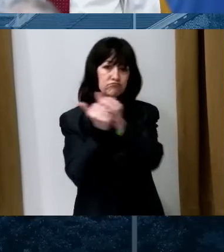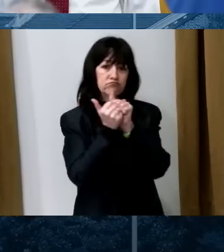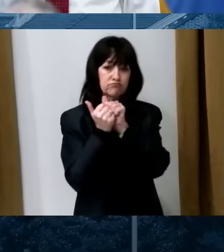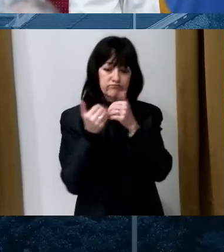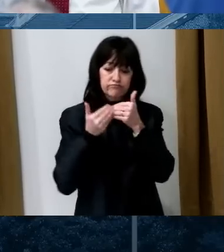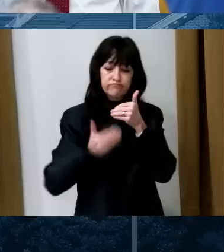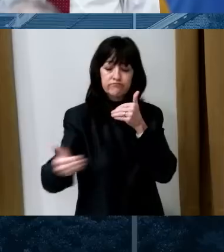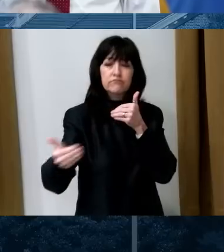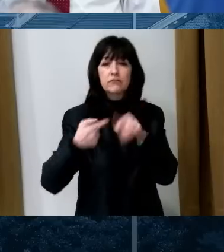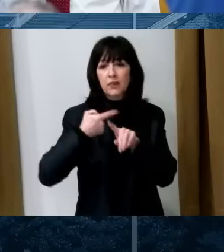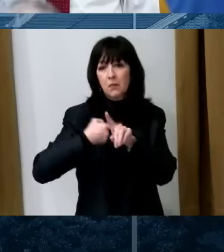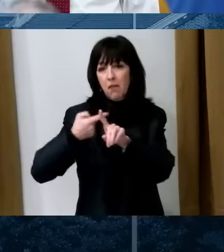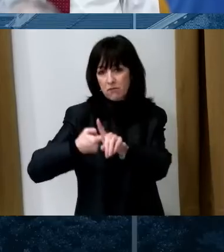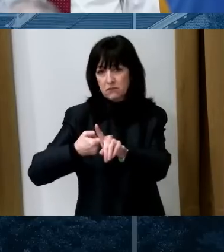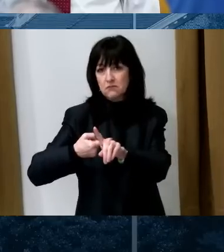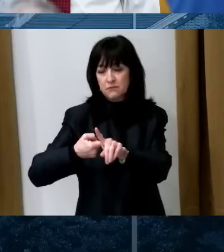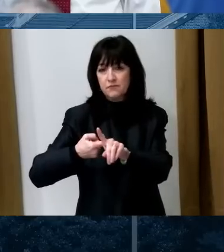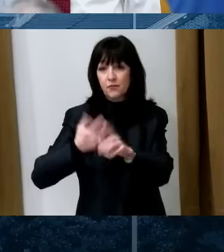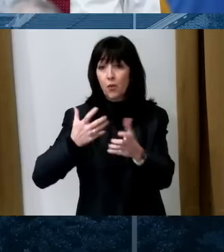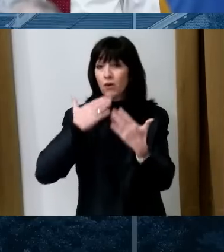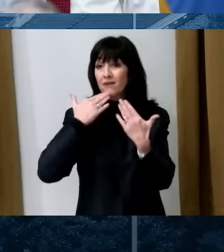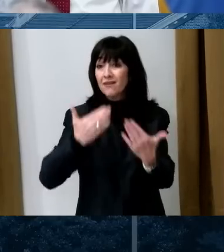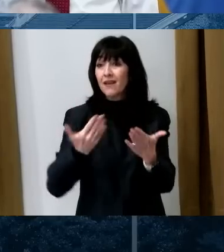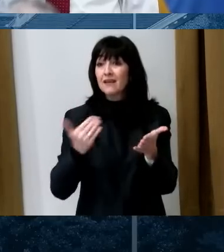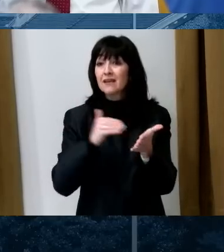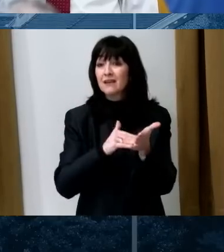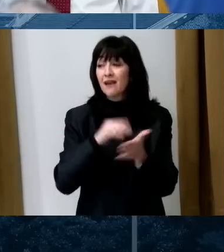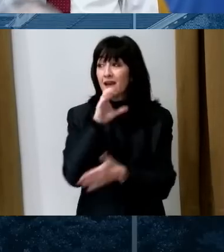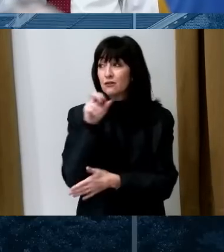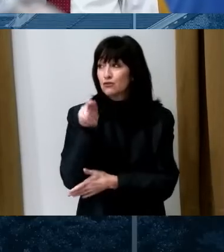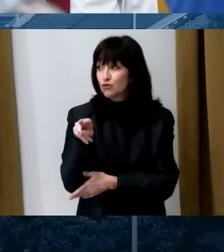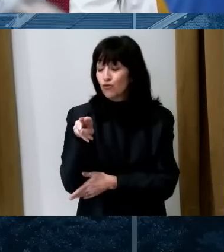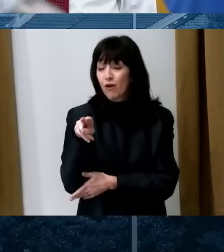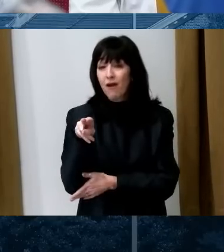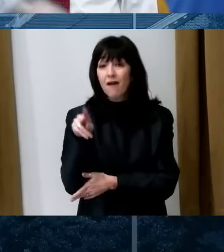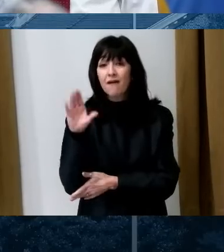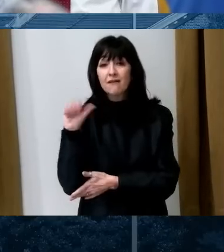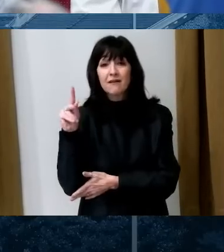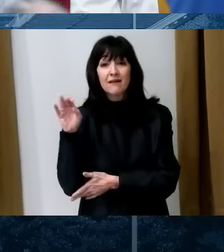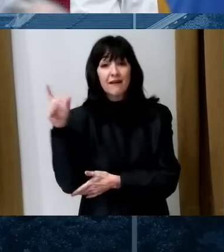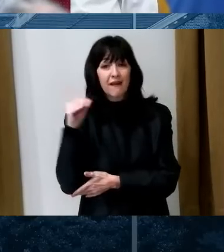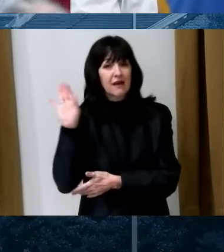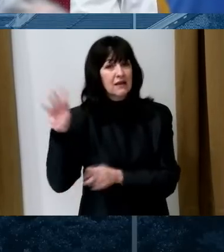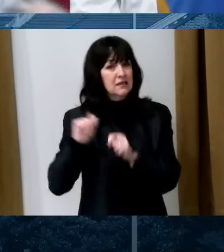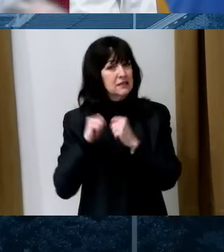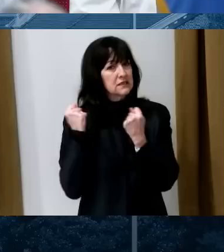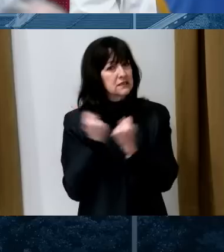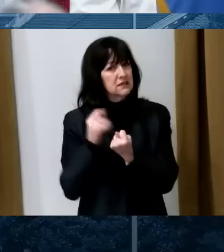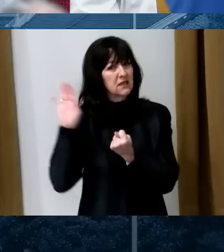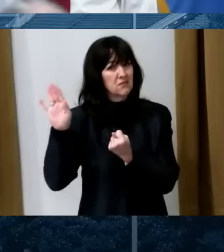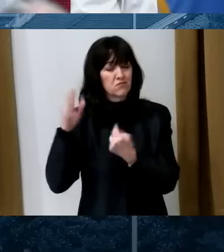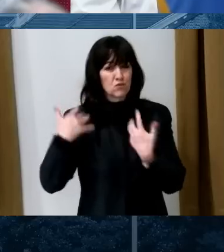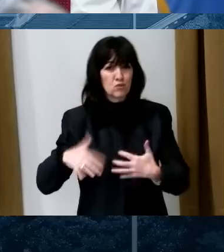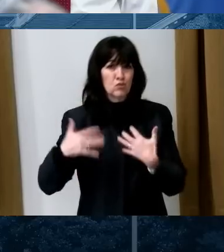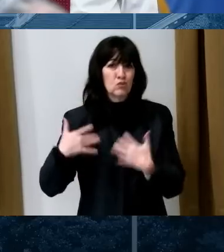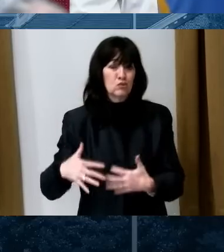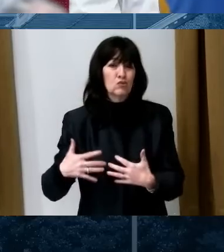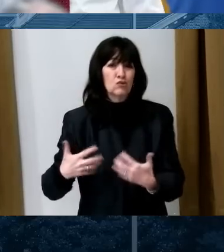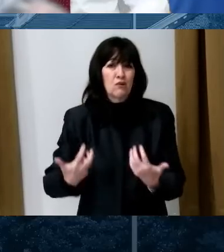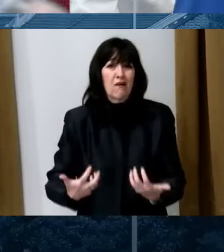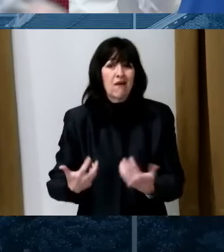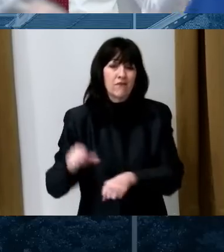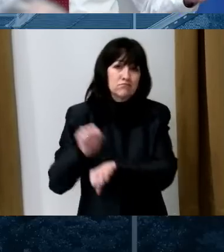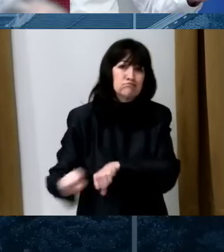months. I want to thank again Saran and his team at OMB for all the work that they did putting this